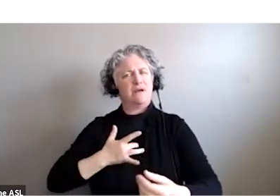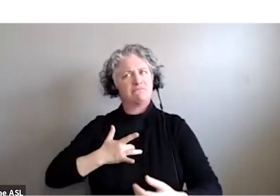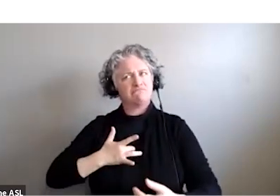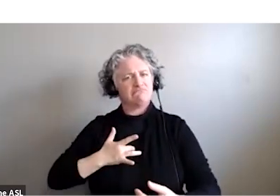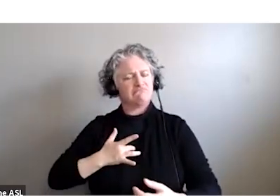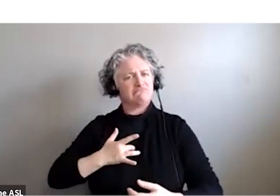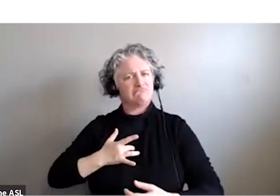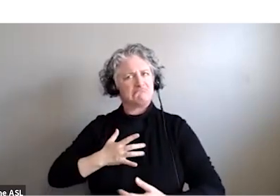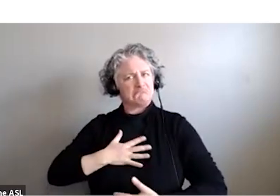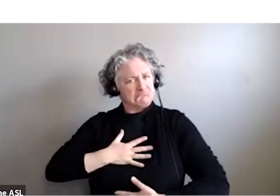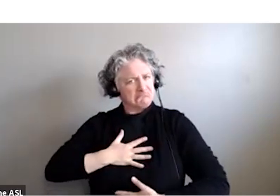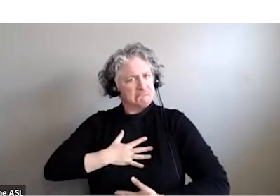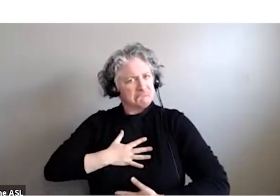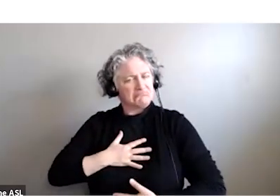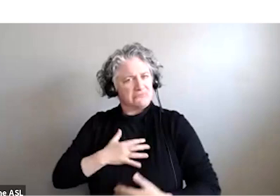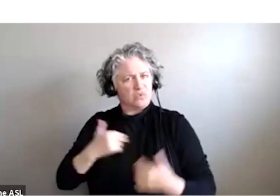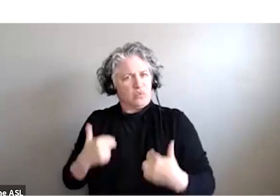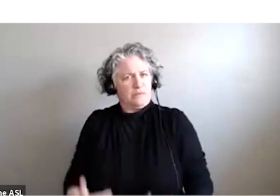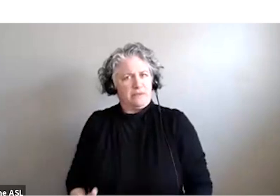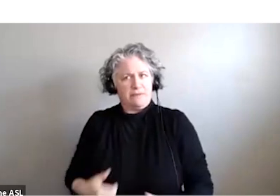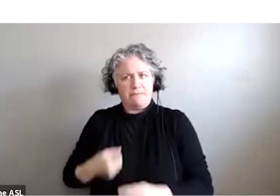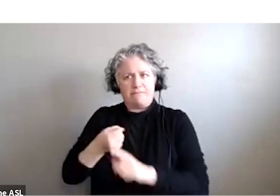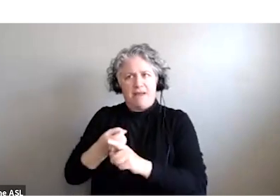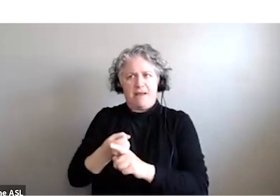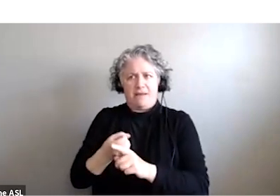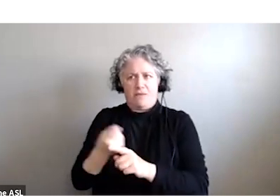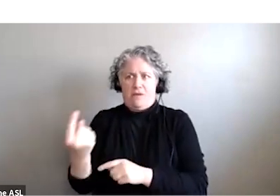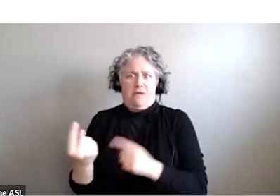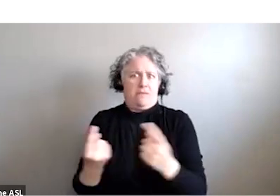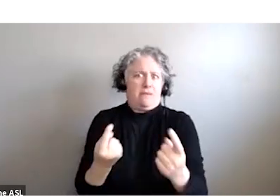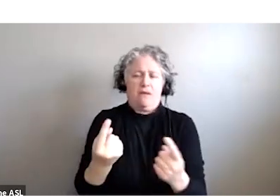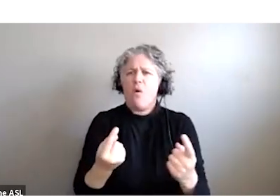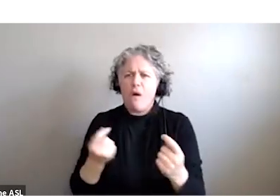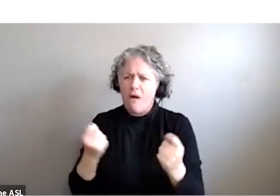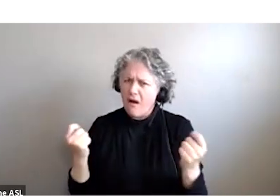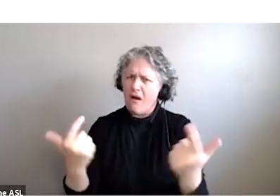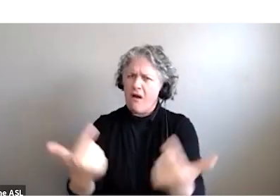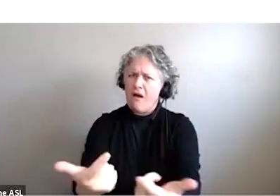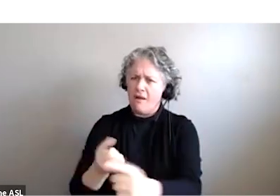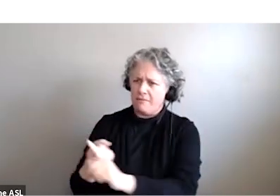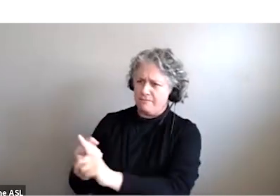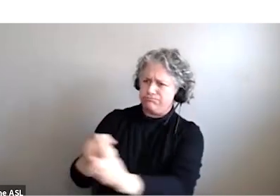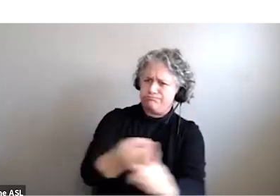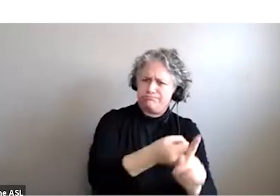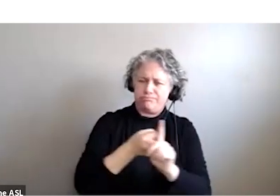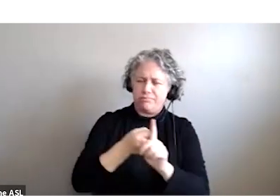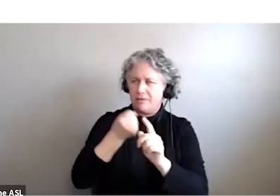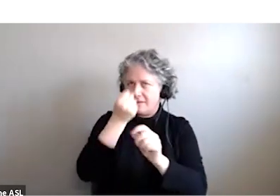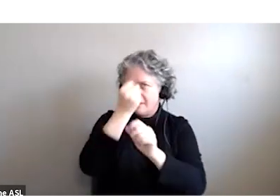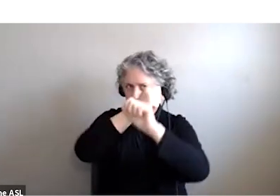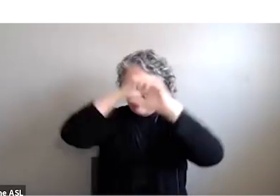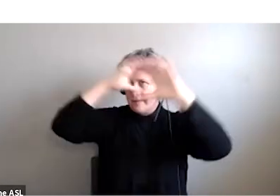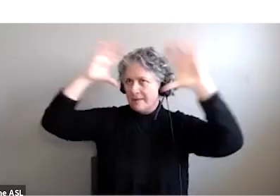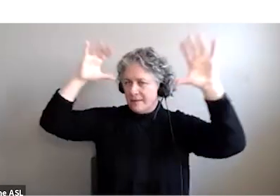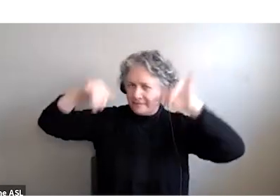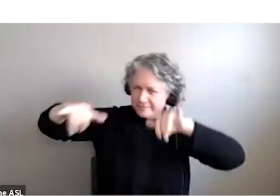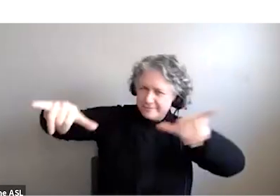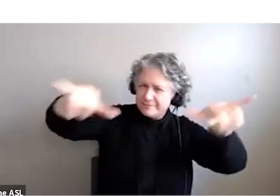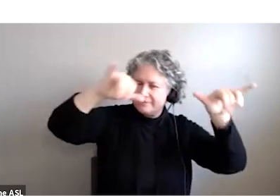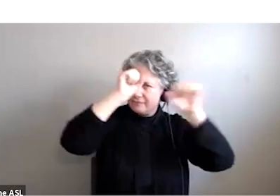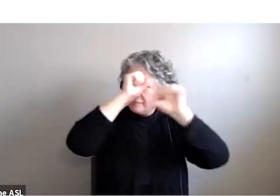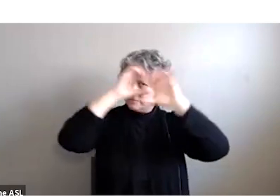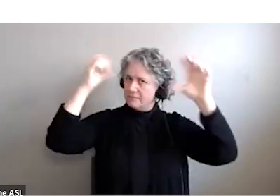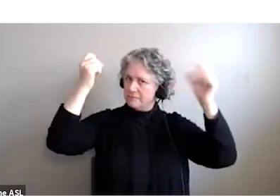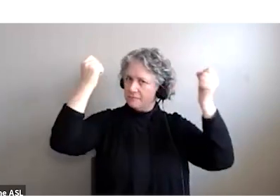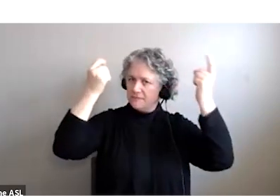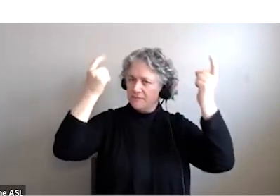that it impacts all of us and provides that foundational level of understanding. It's also important to be able to